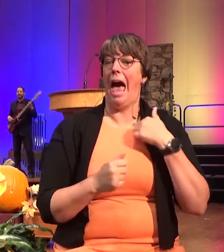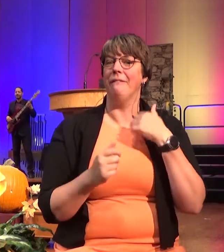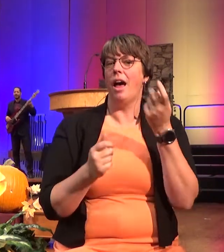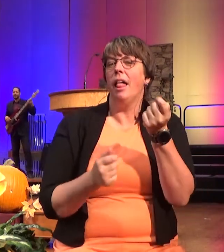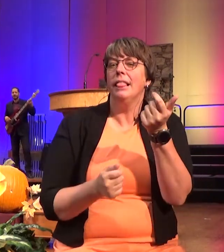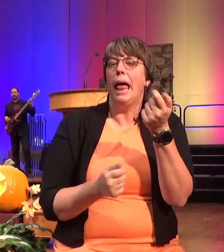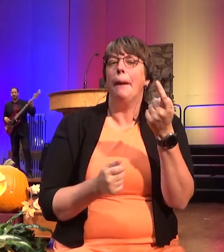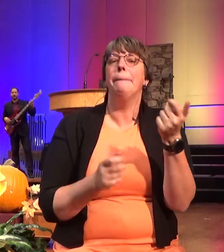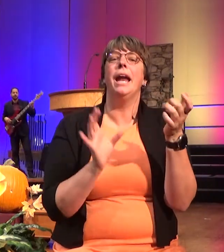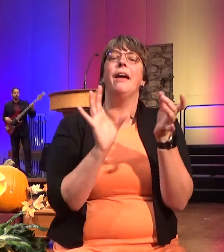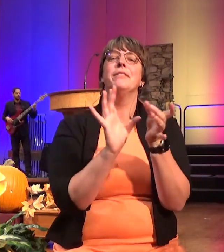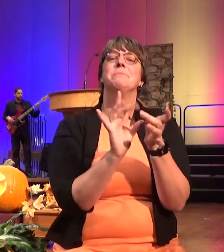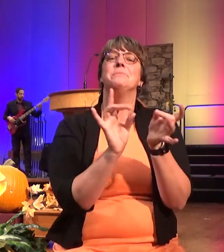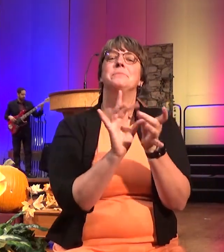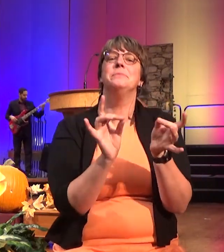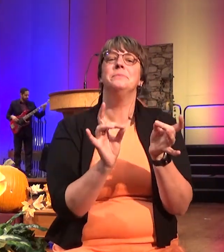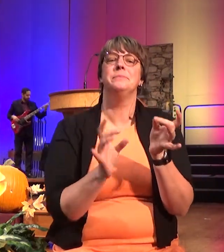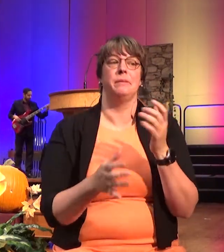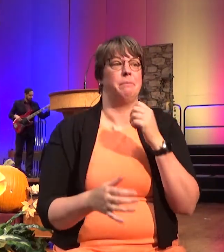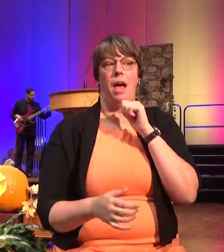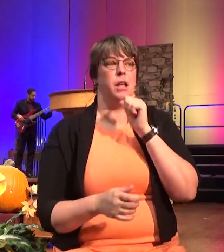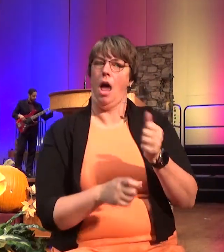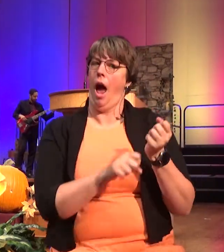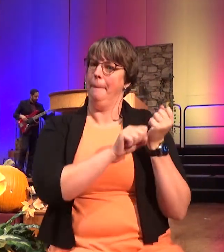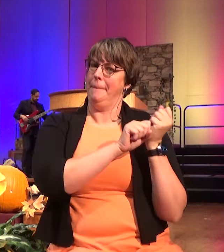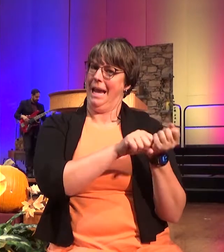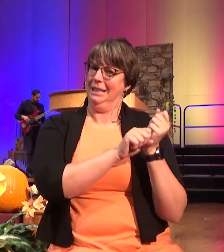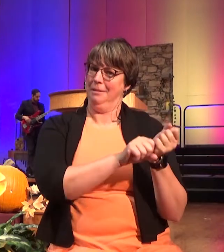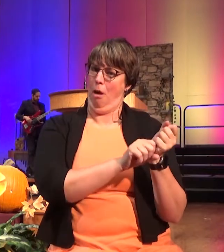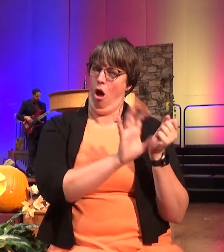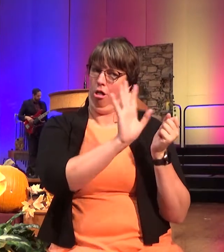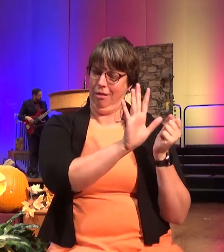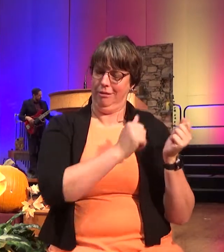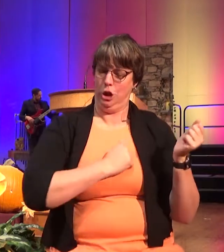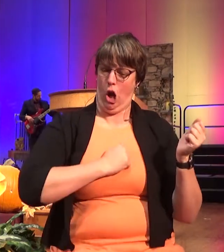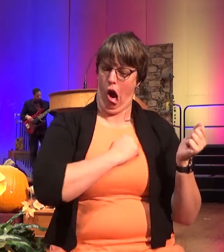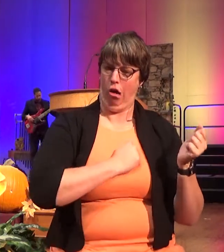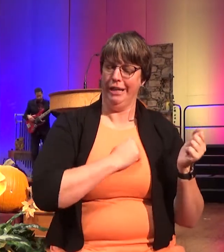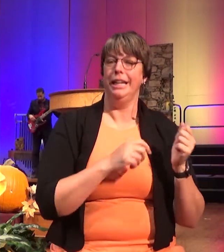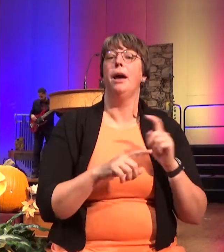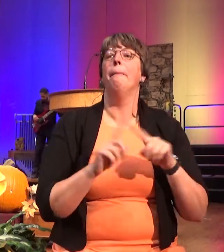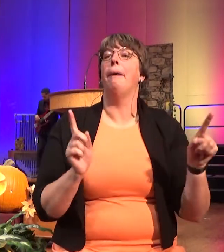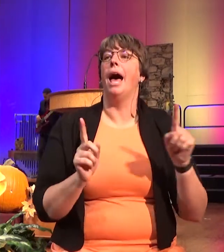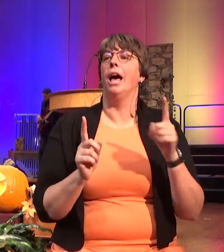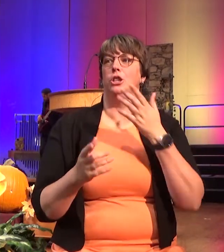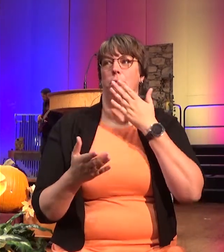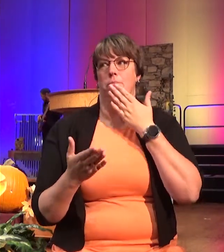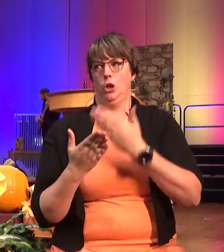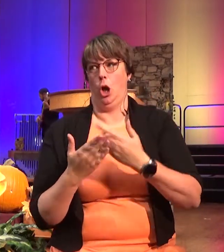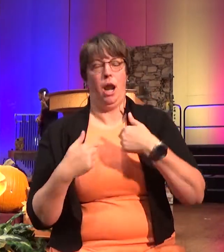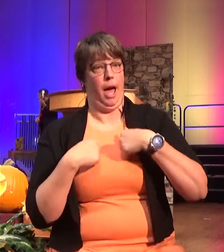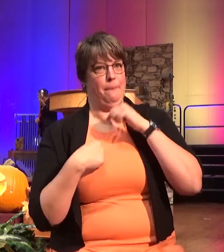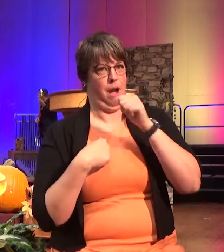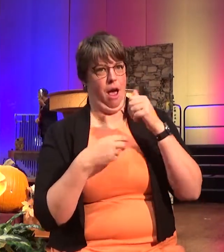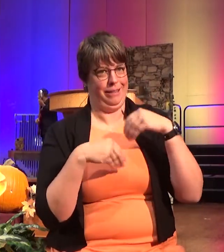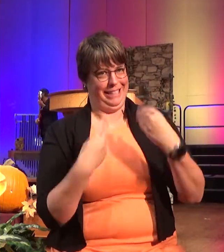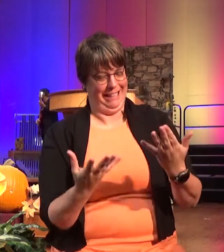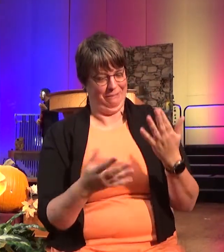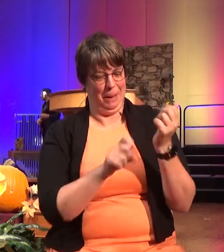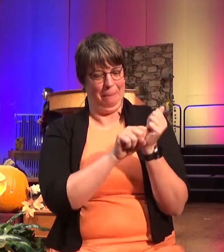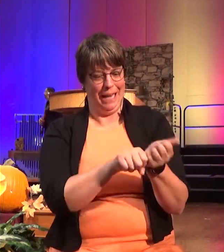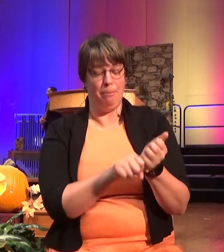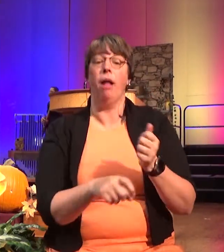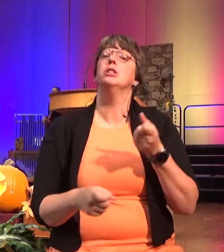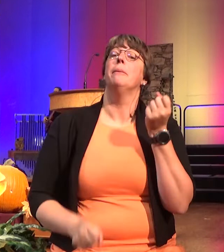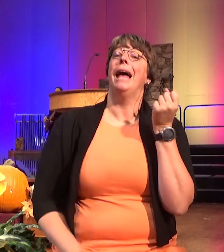morning. It's not a baseball fact. Sorry, Barry. But, I mean, you're probably glad I'm not giving a baseball fact. But 11 years